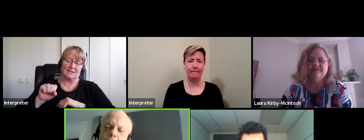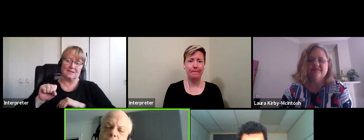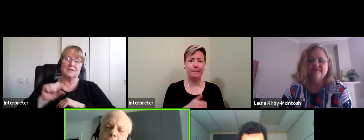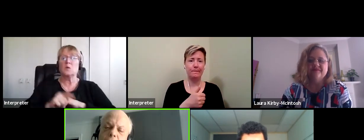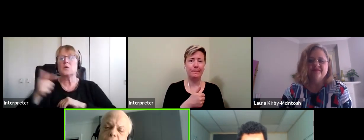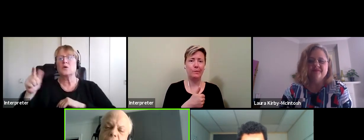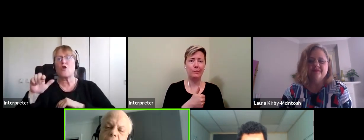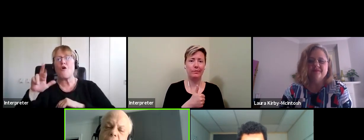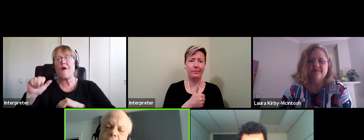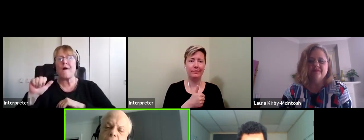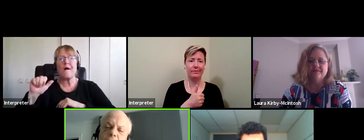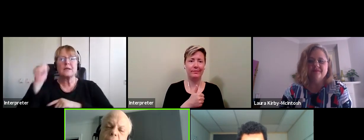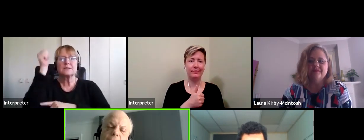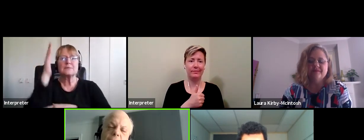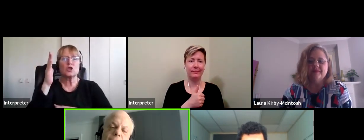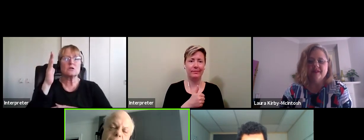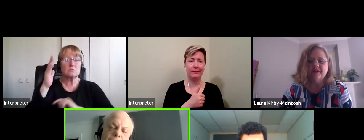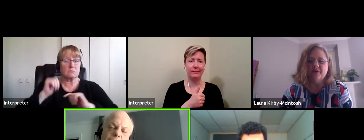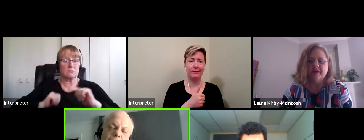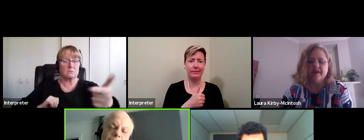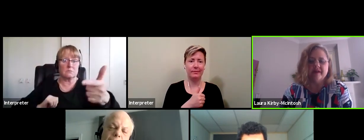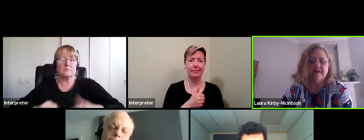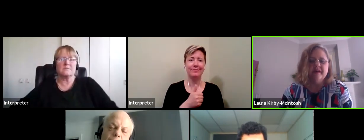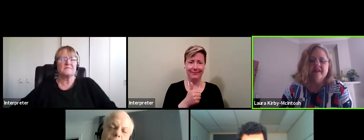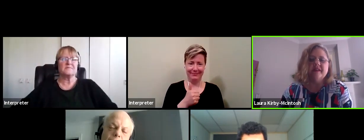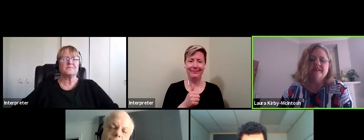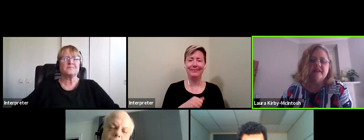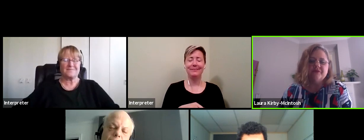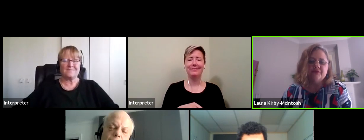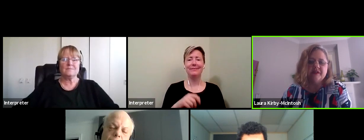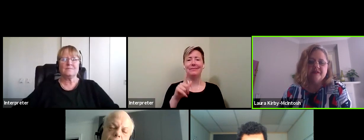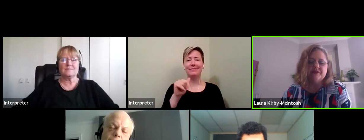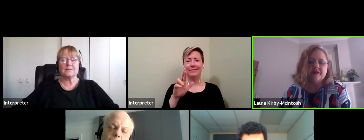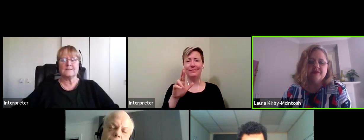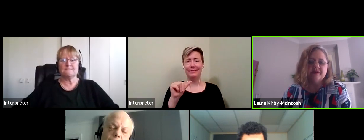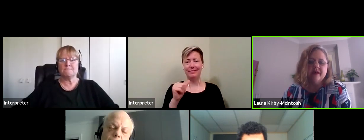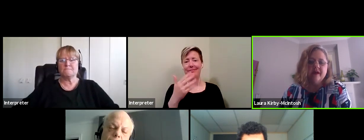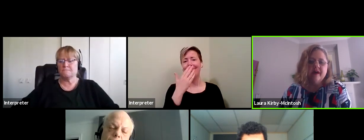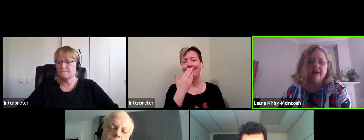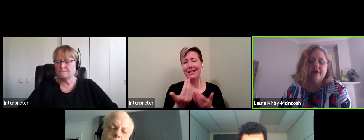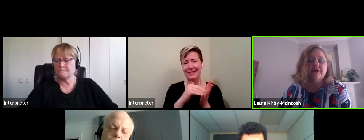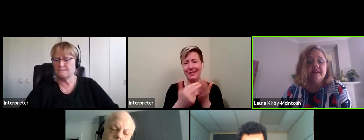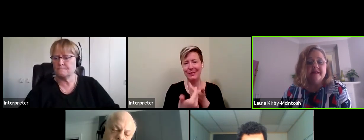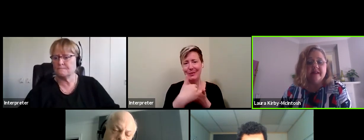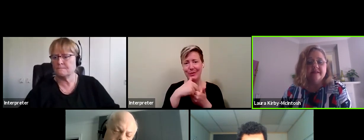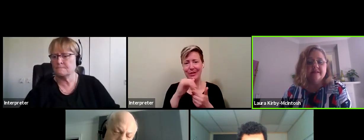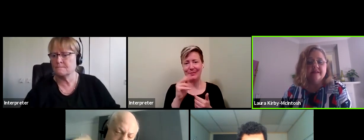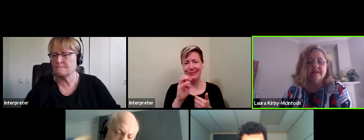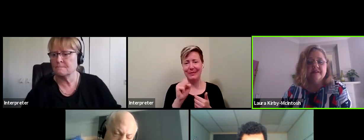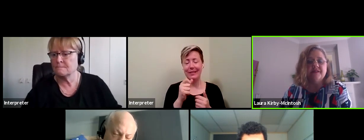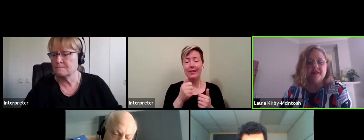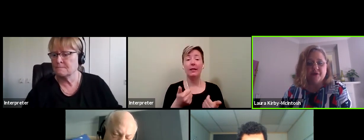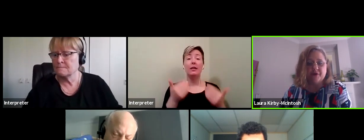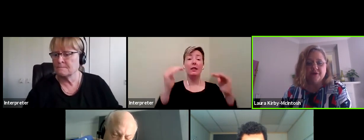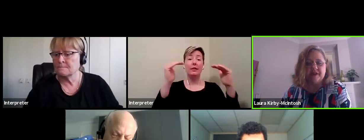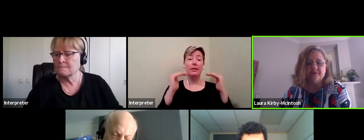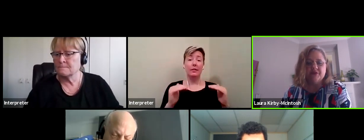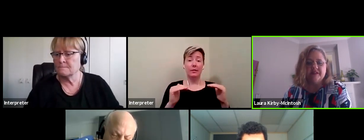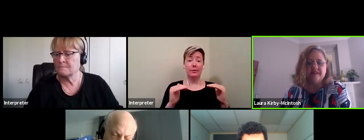Laura for our next guest. Okay, thanks again for joining us, James. Our next guest is